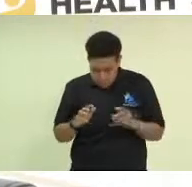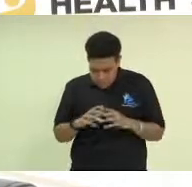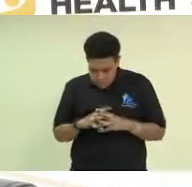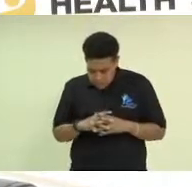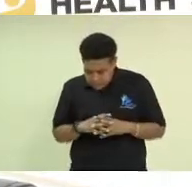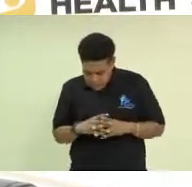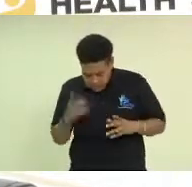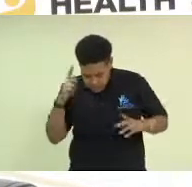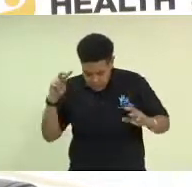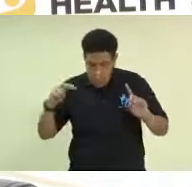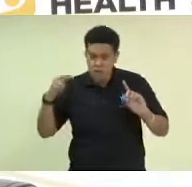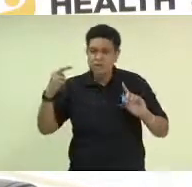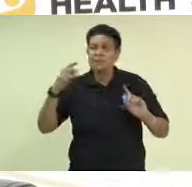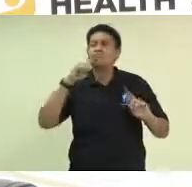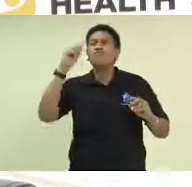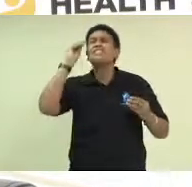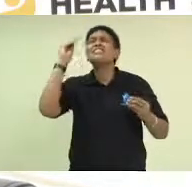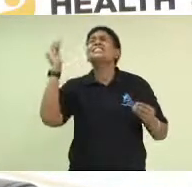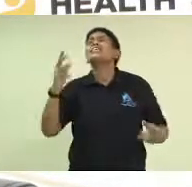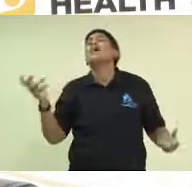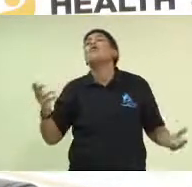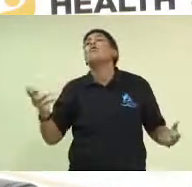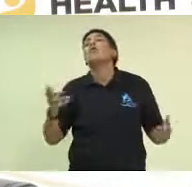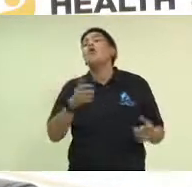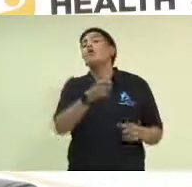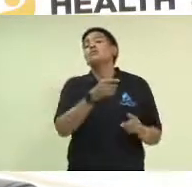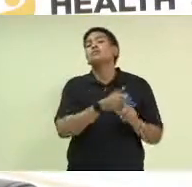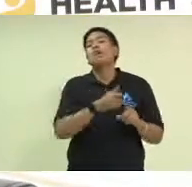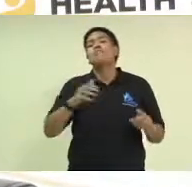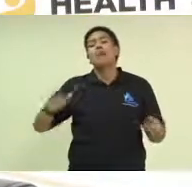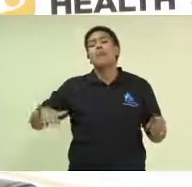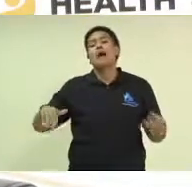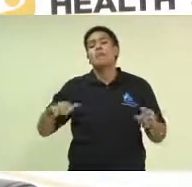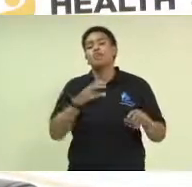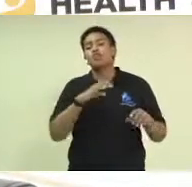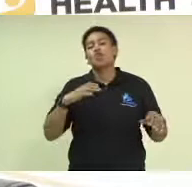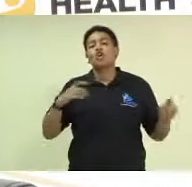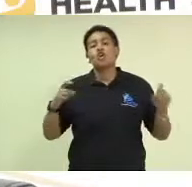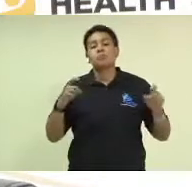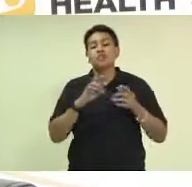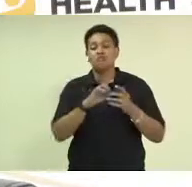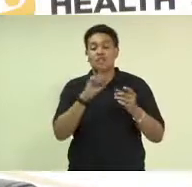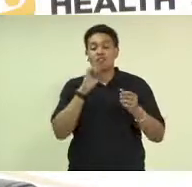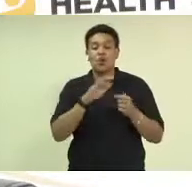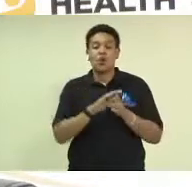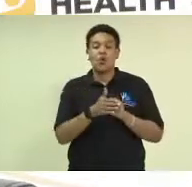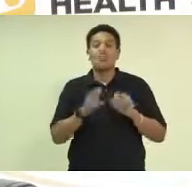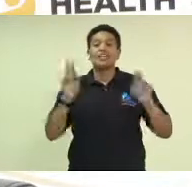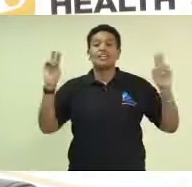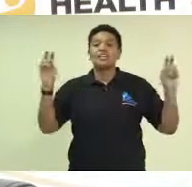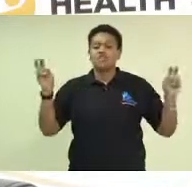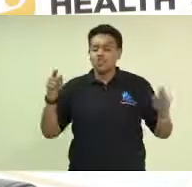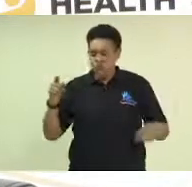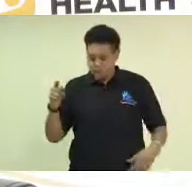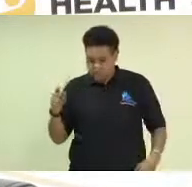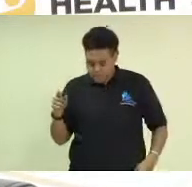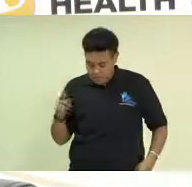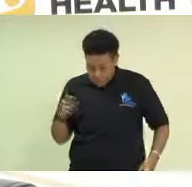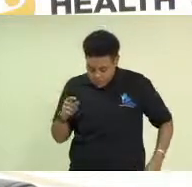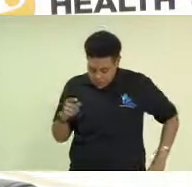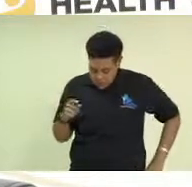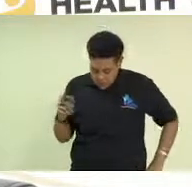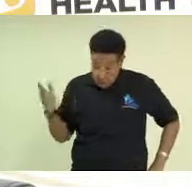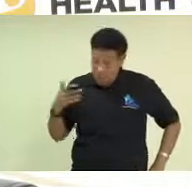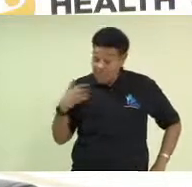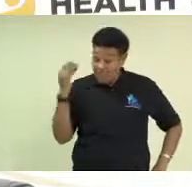Just for context, it was said at the Parliamentary Committee on COVID Matters, and what